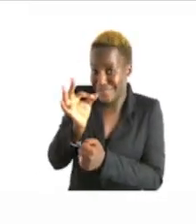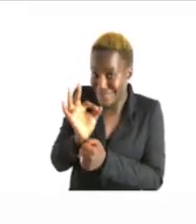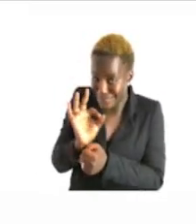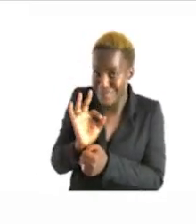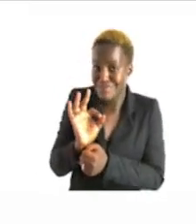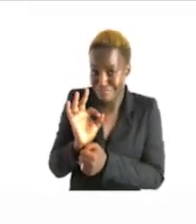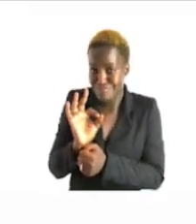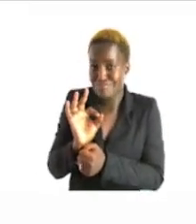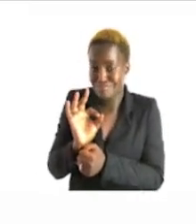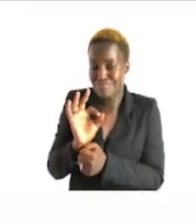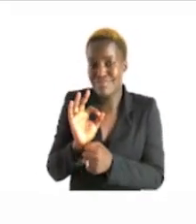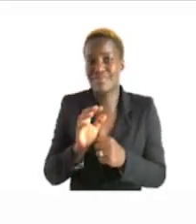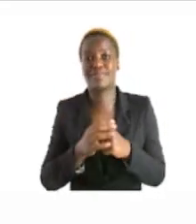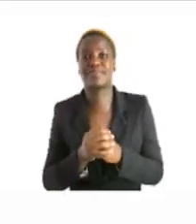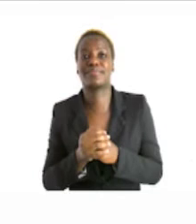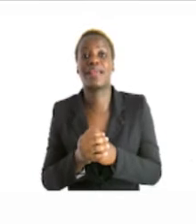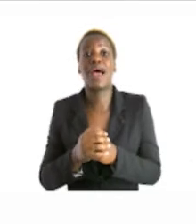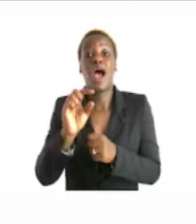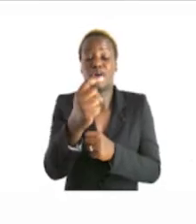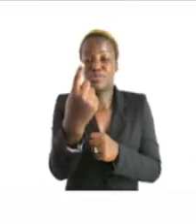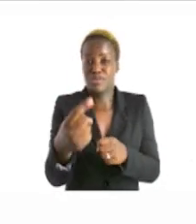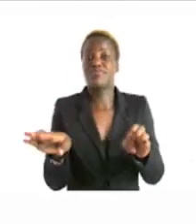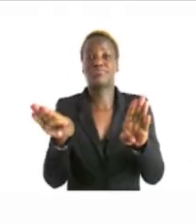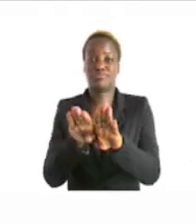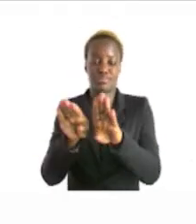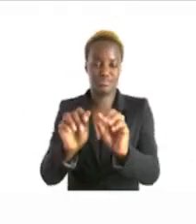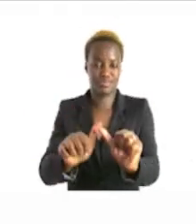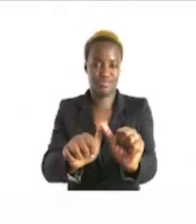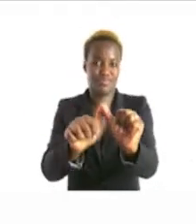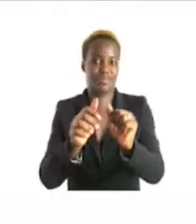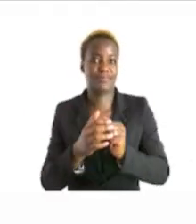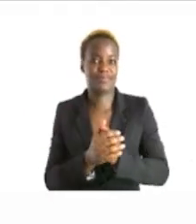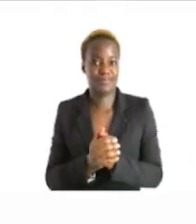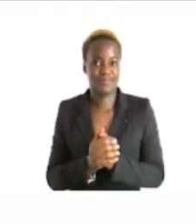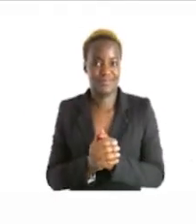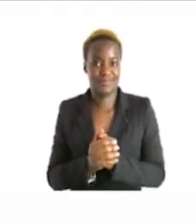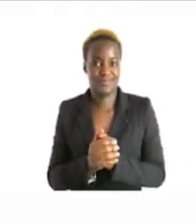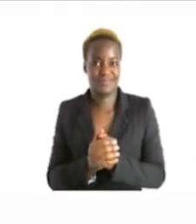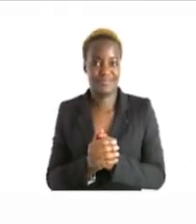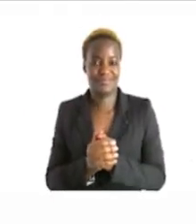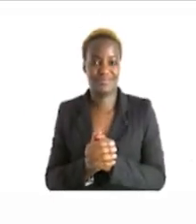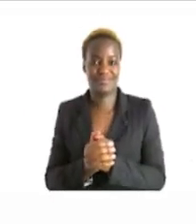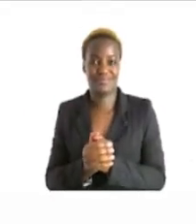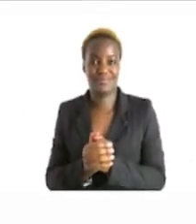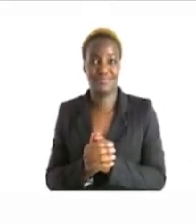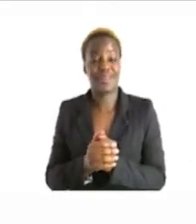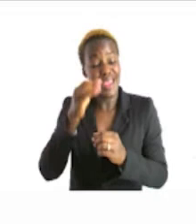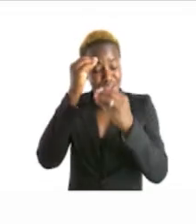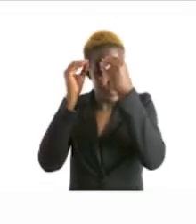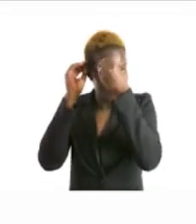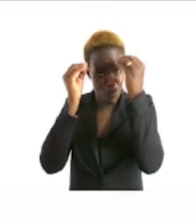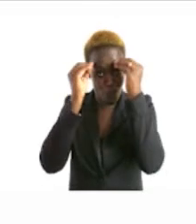219. So I would like for you to complete for me the rest of the numbers. Fill it in. If you get